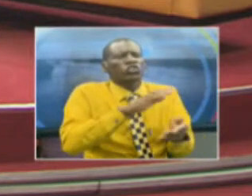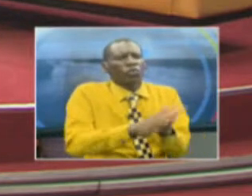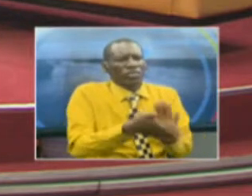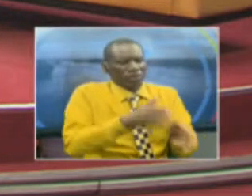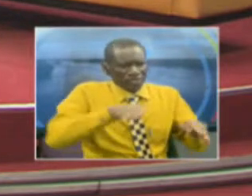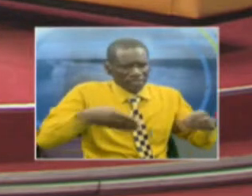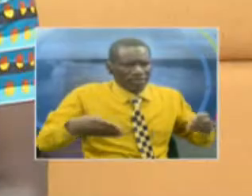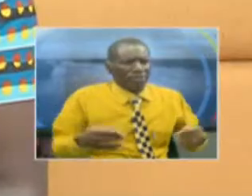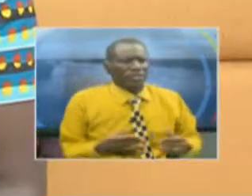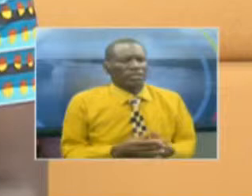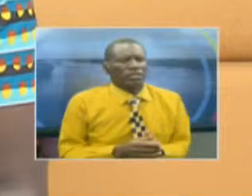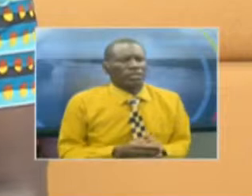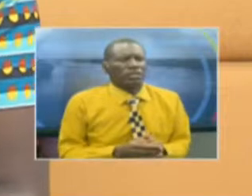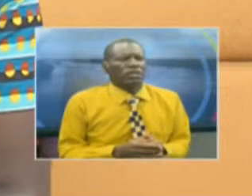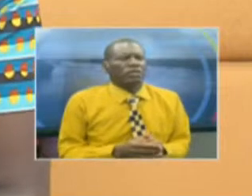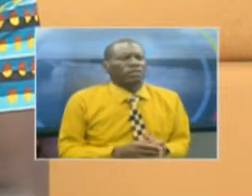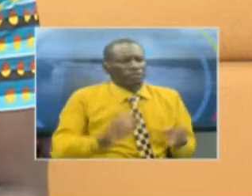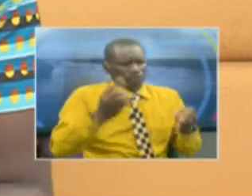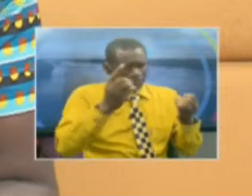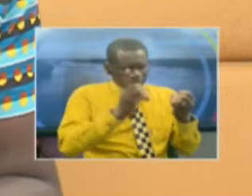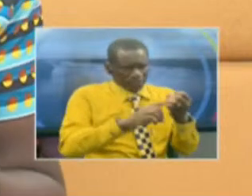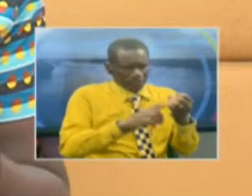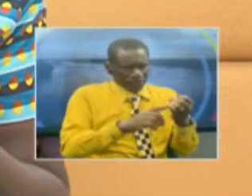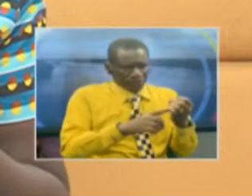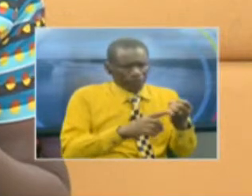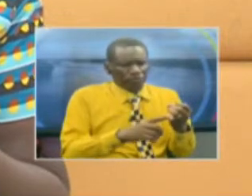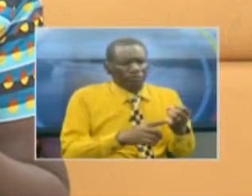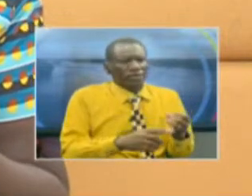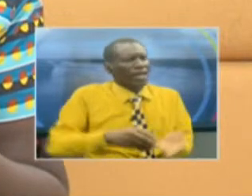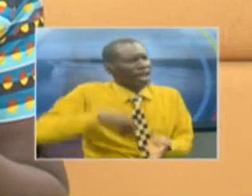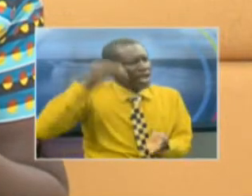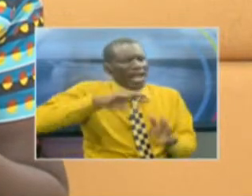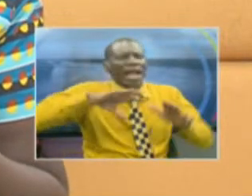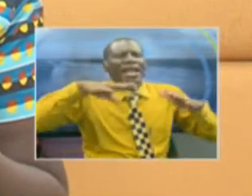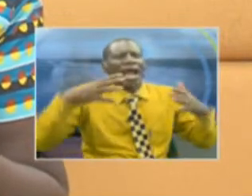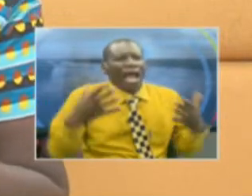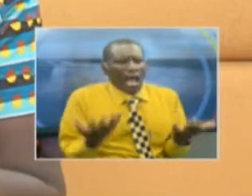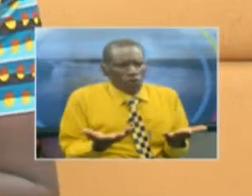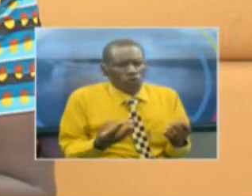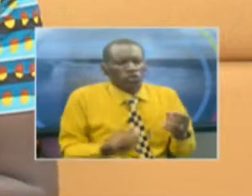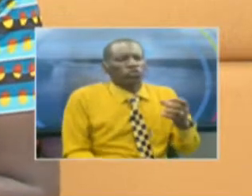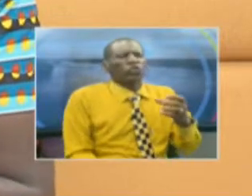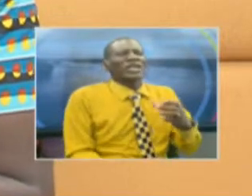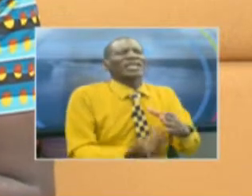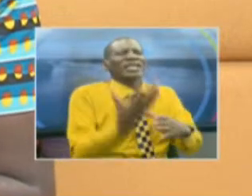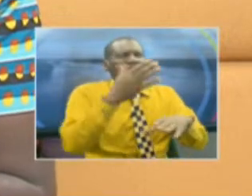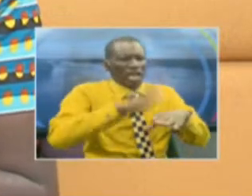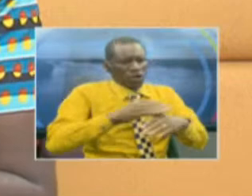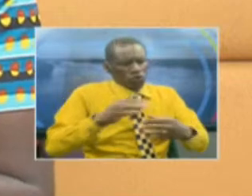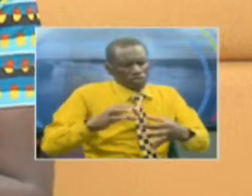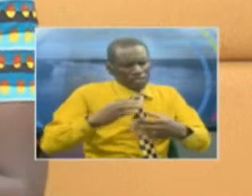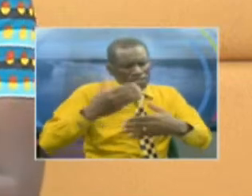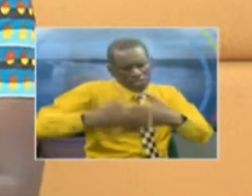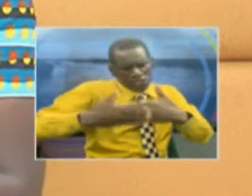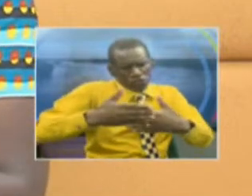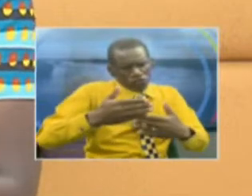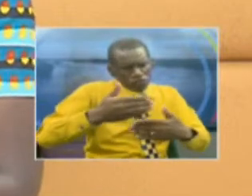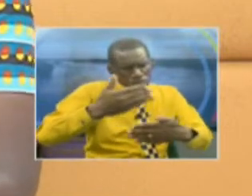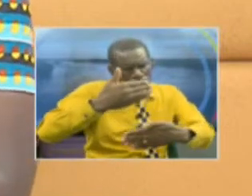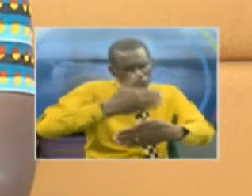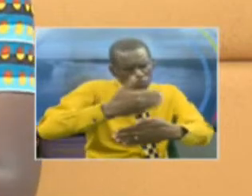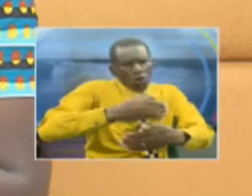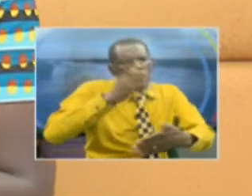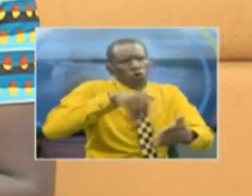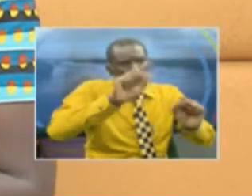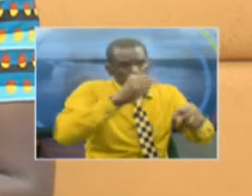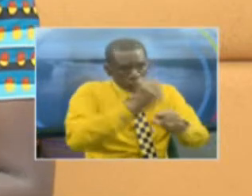disability, either one. So learn to create a proper boundary between what you can do and what